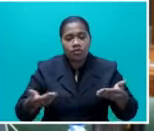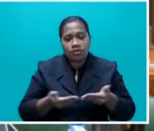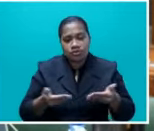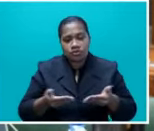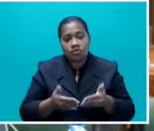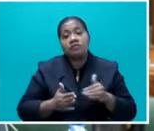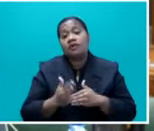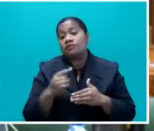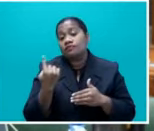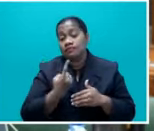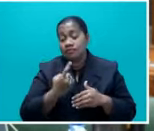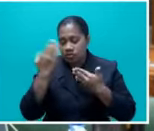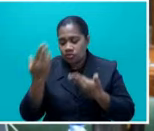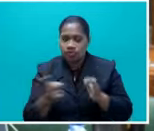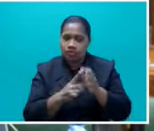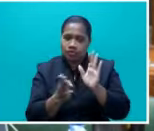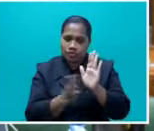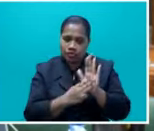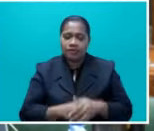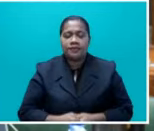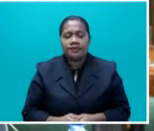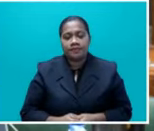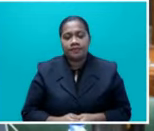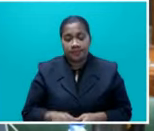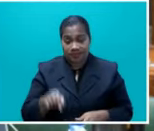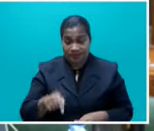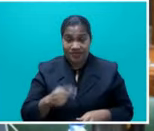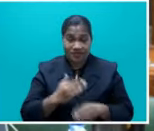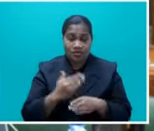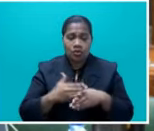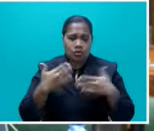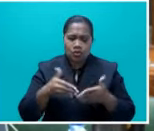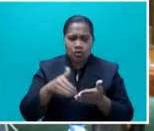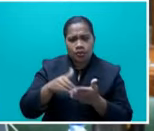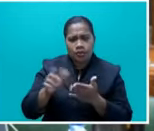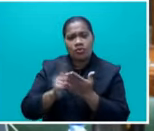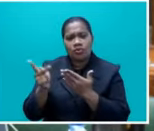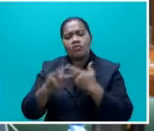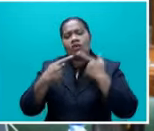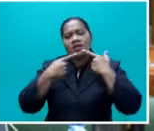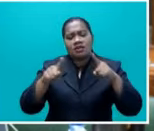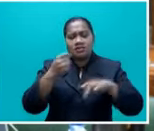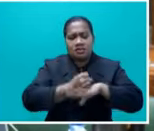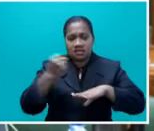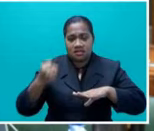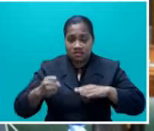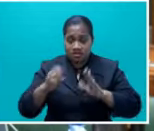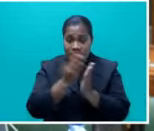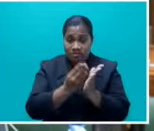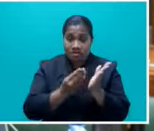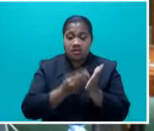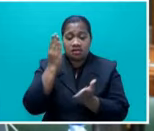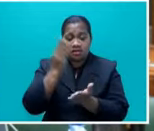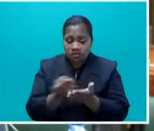Honourable Prime Minister. These initiatives, plus the many support programs announced in the government budget are directly contributing to